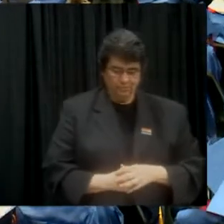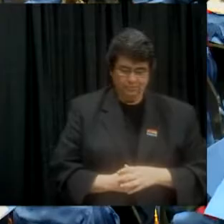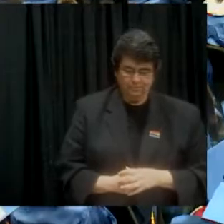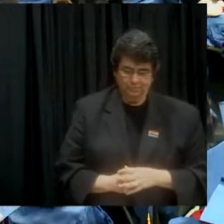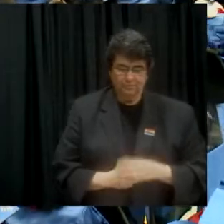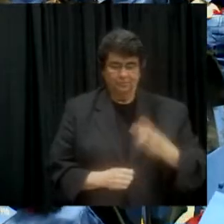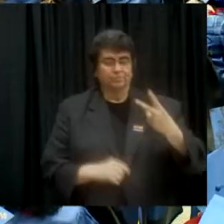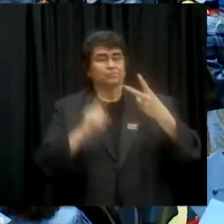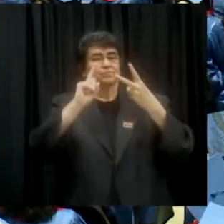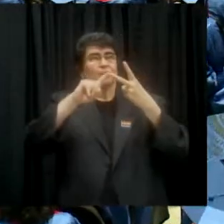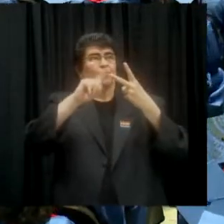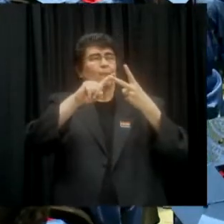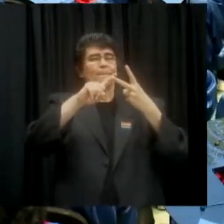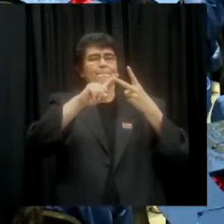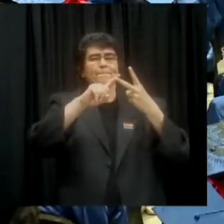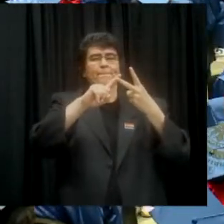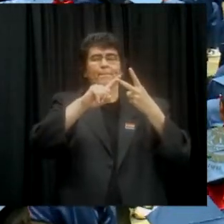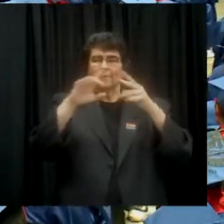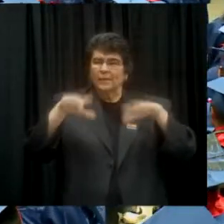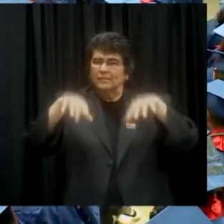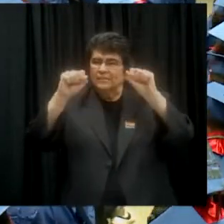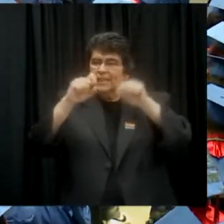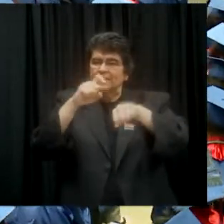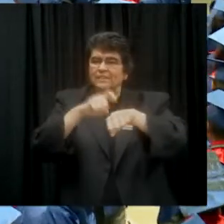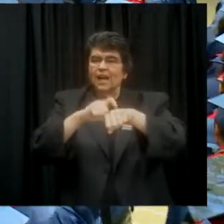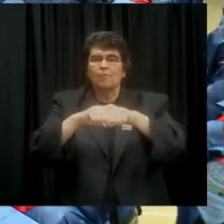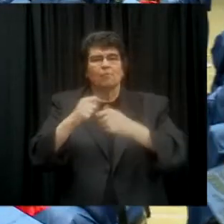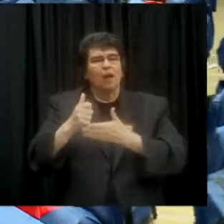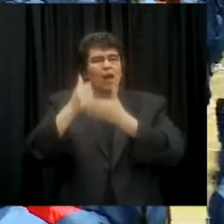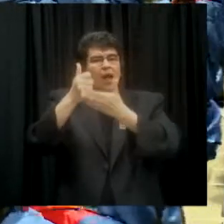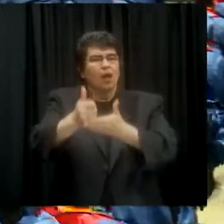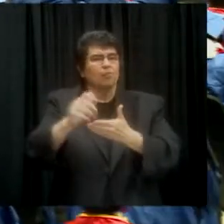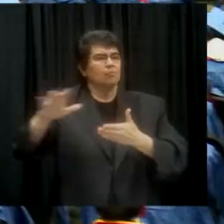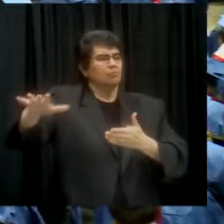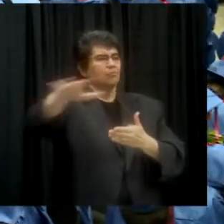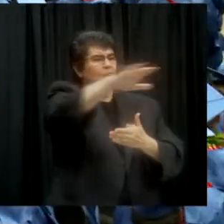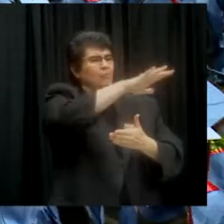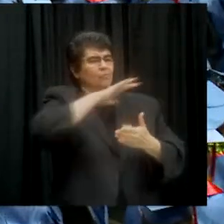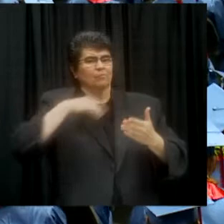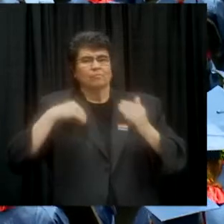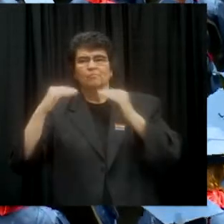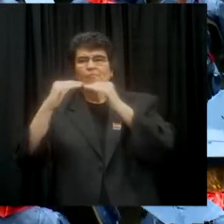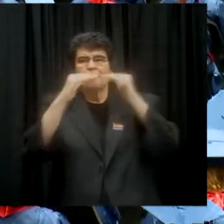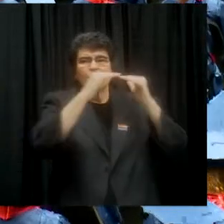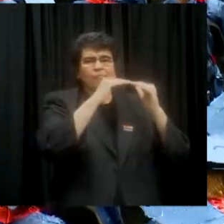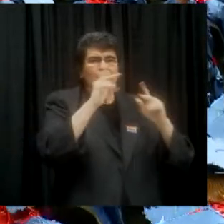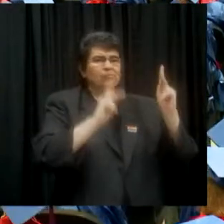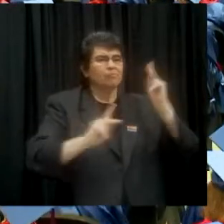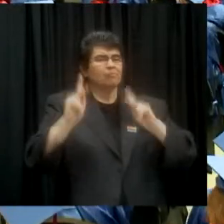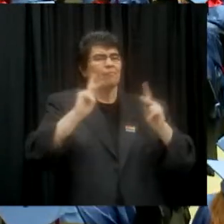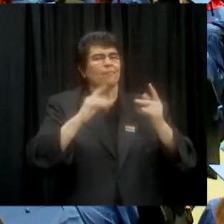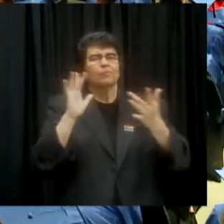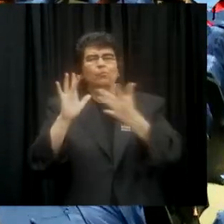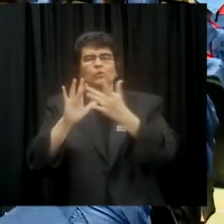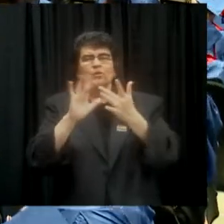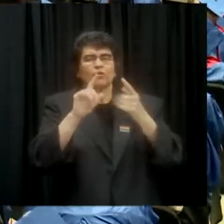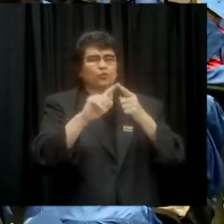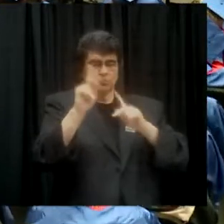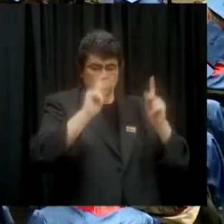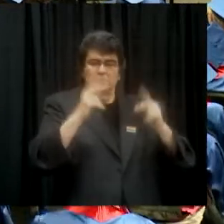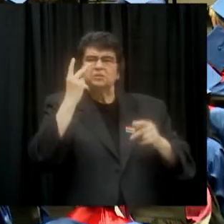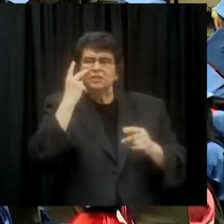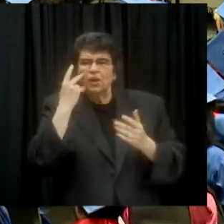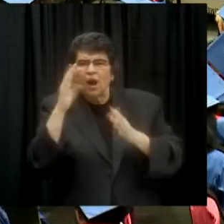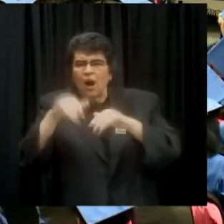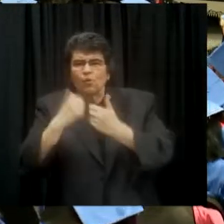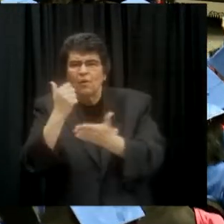And secondly, just take the time to help your fellow men, you know? Reach out to those, see what you can do to